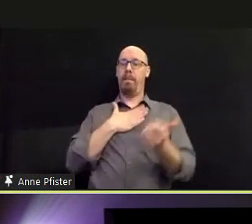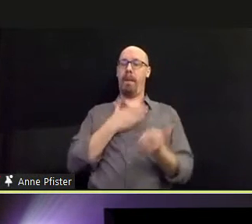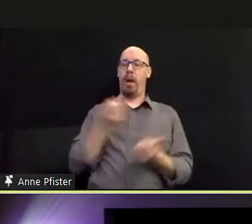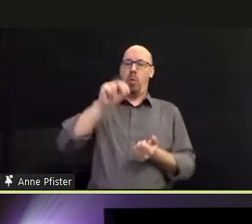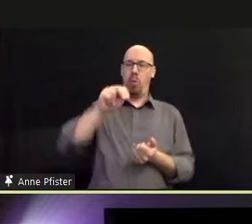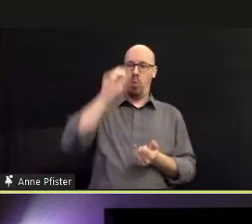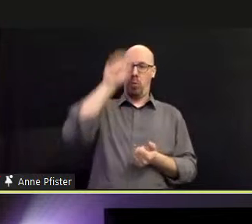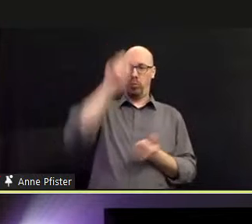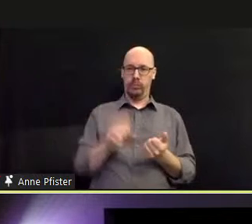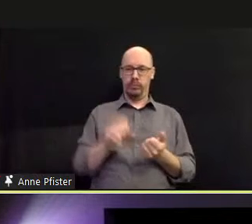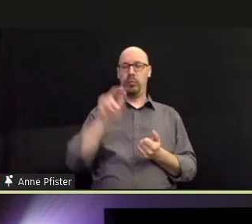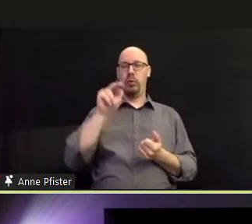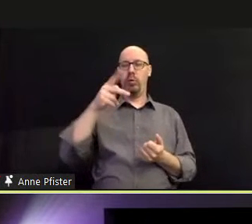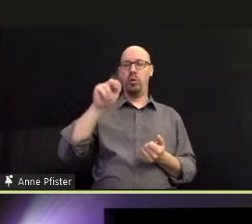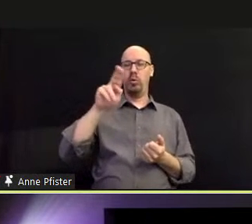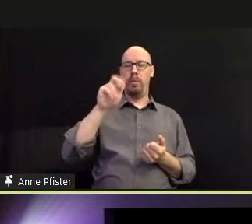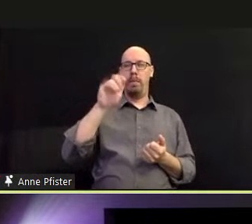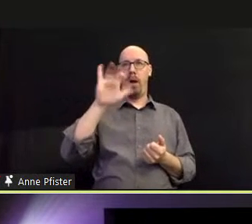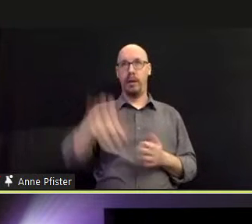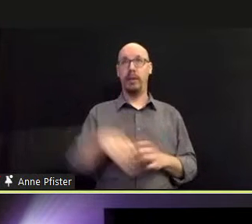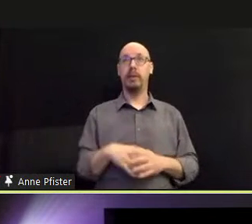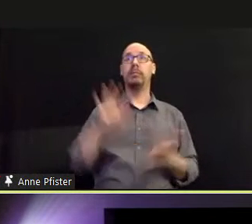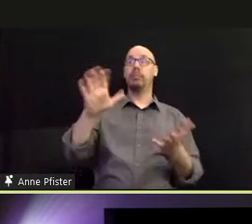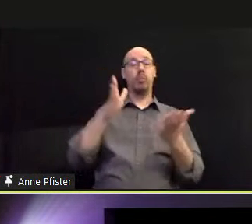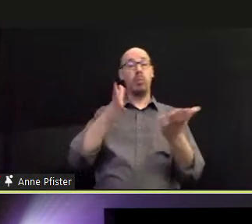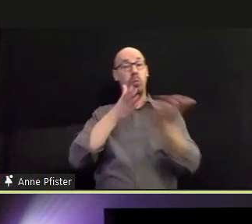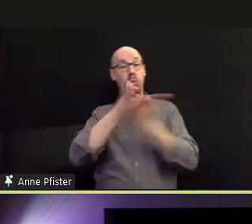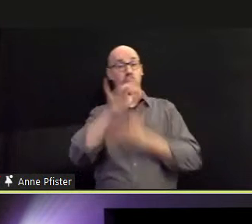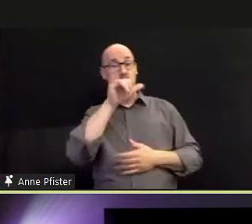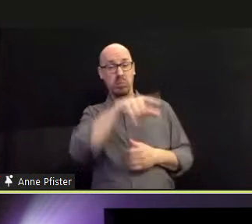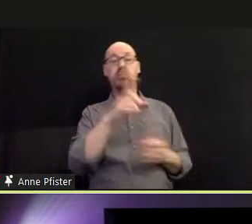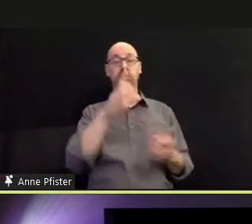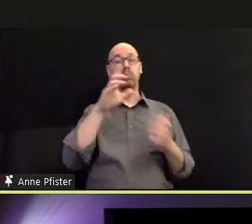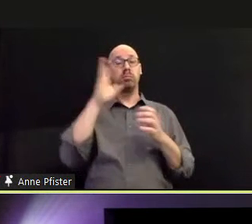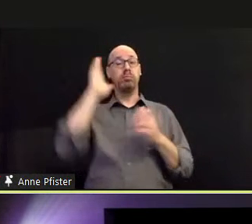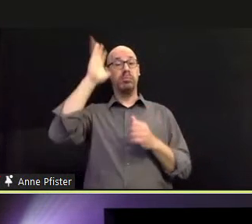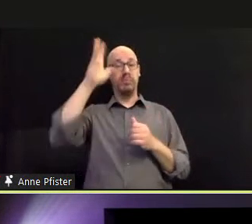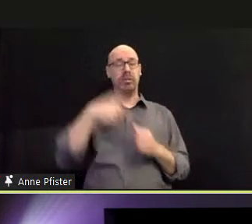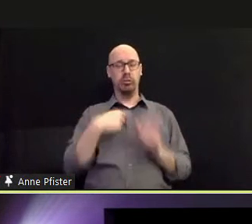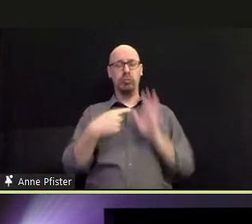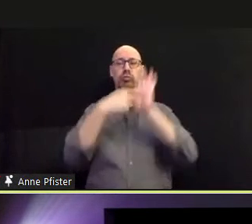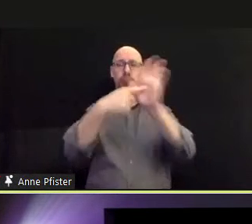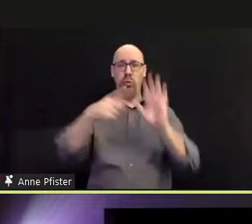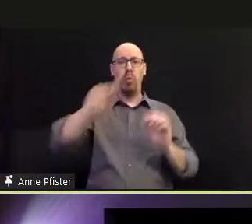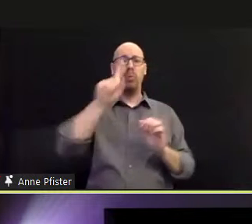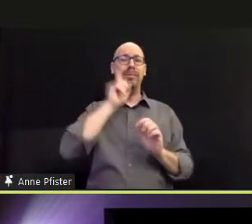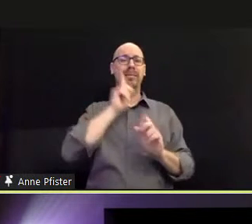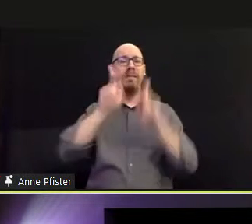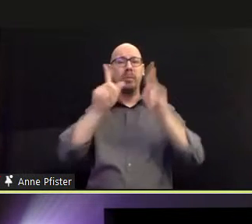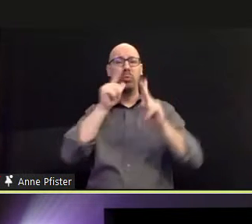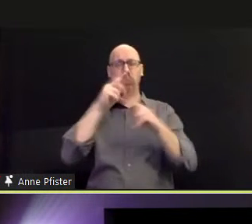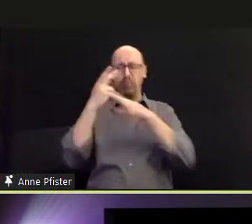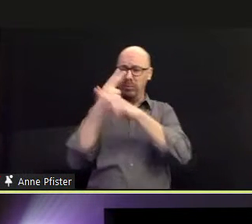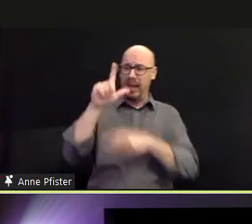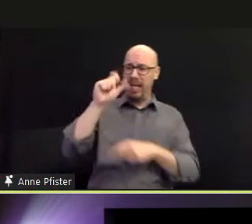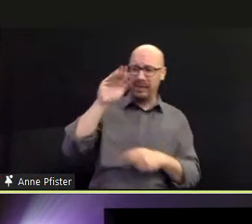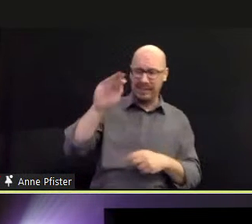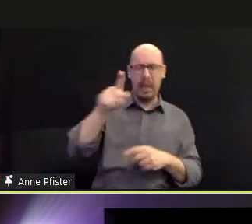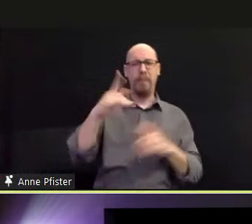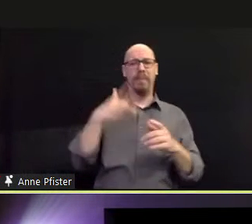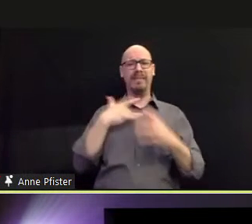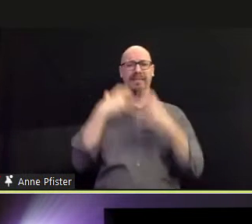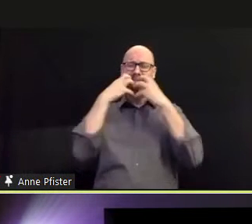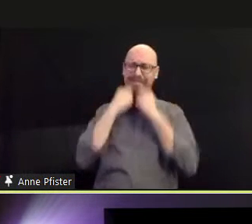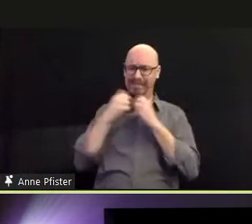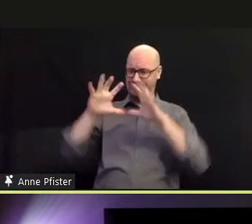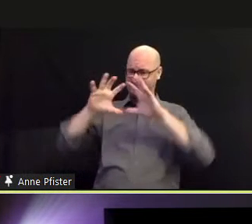youth participants demonstrated their awareness of the importance of LSM, the importance of a sign-based community of practice. Specifically, they